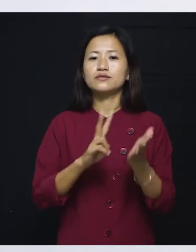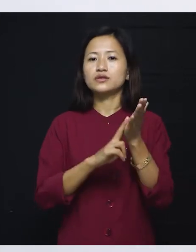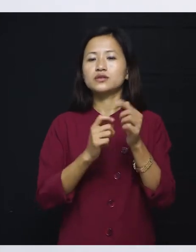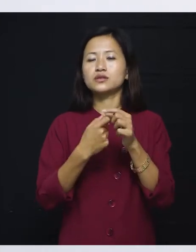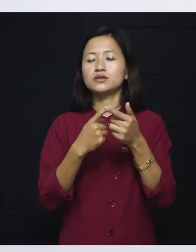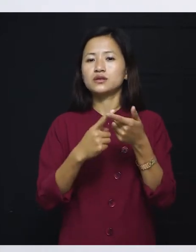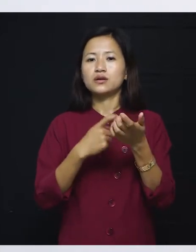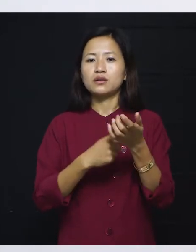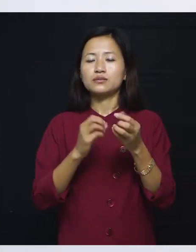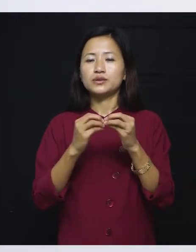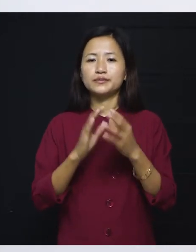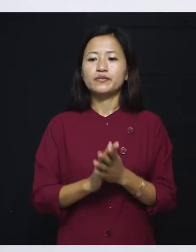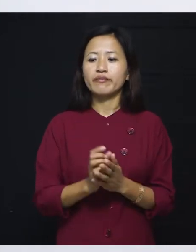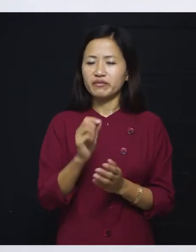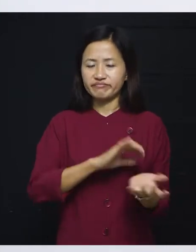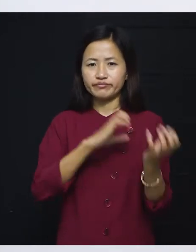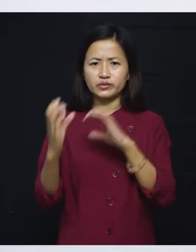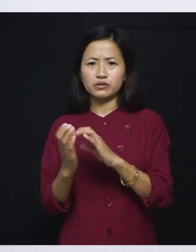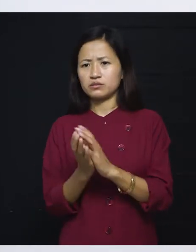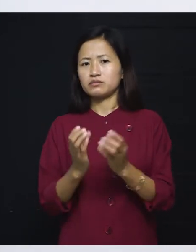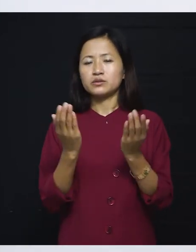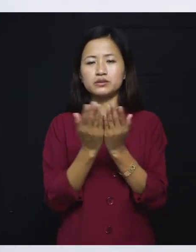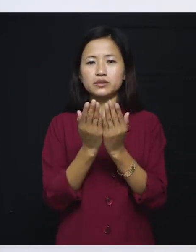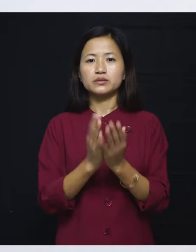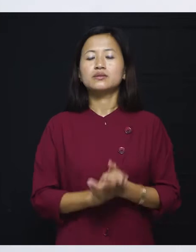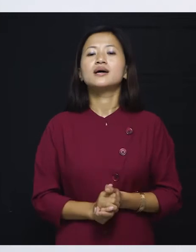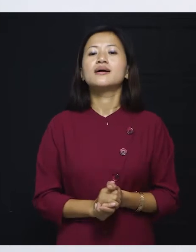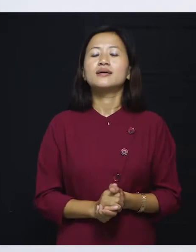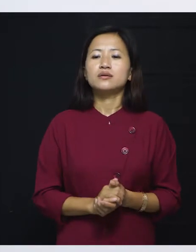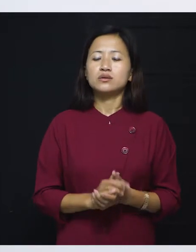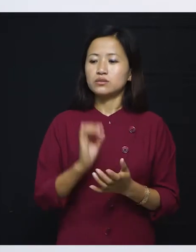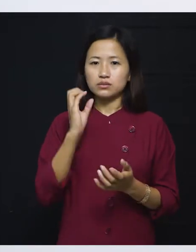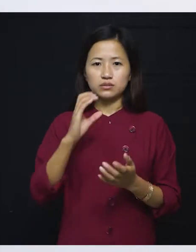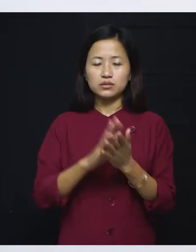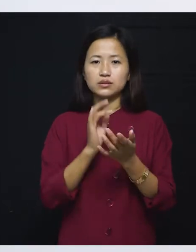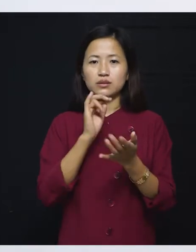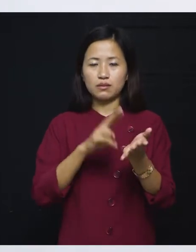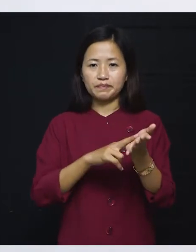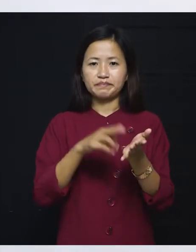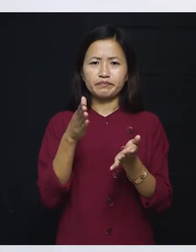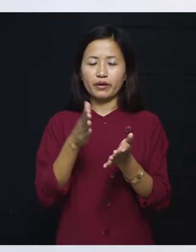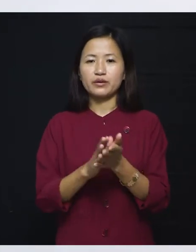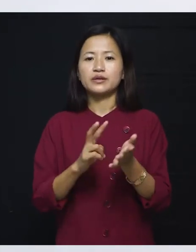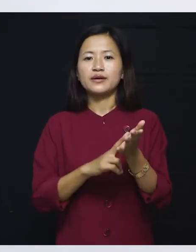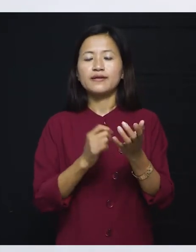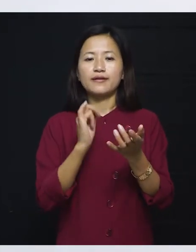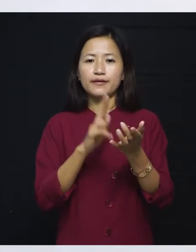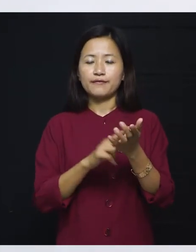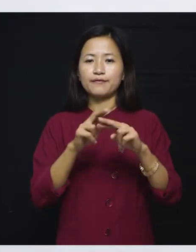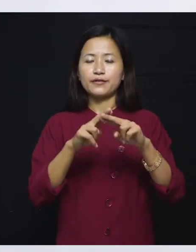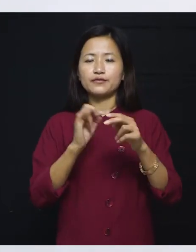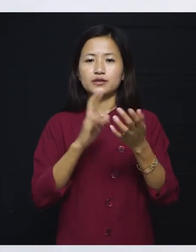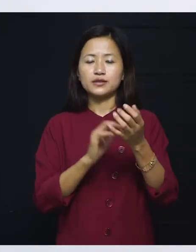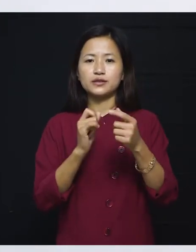we did not change the word study. Why? Because it is a non-finite verb, okay? We change only the finite verb,